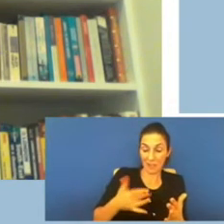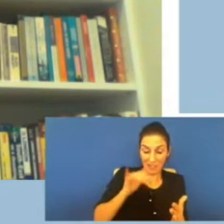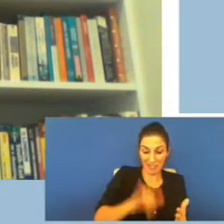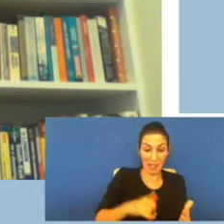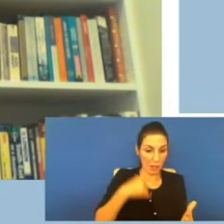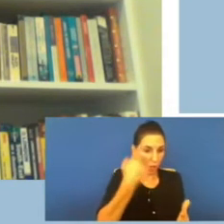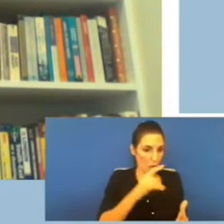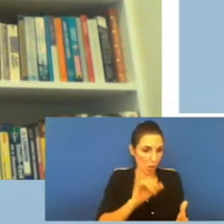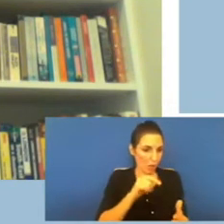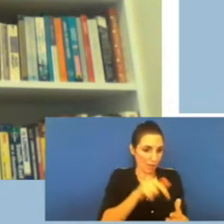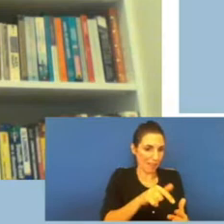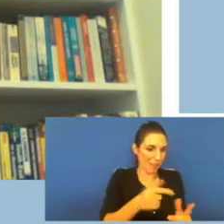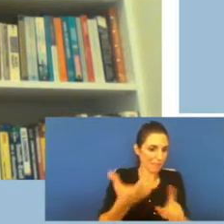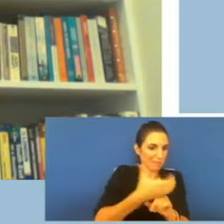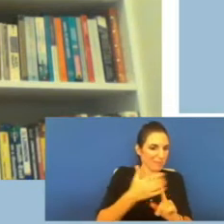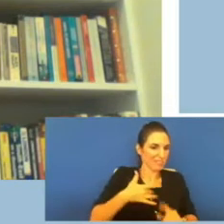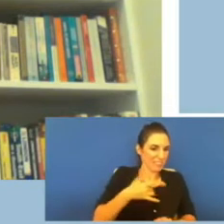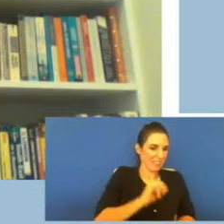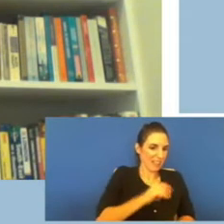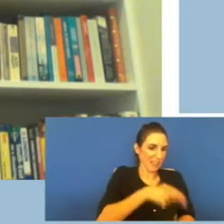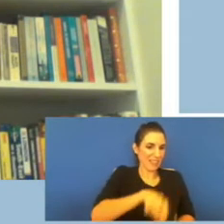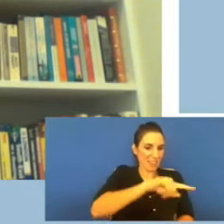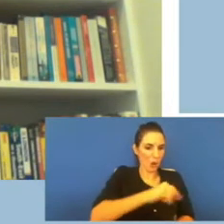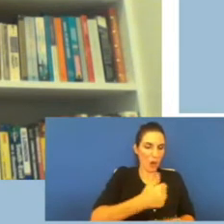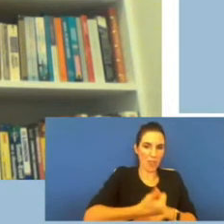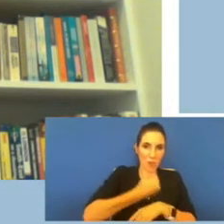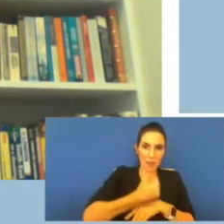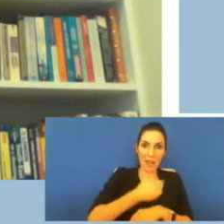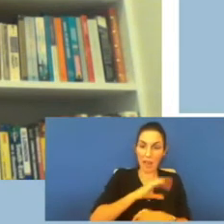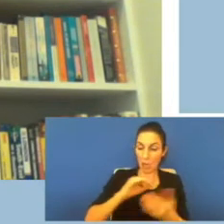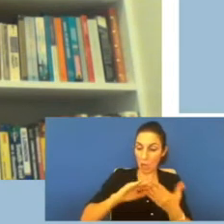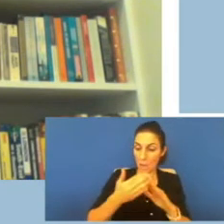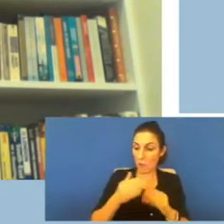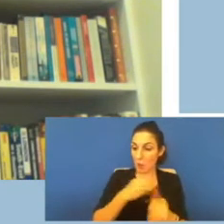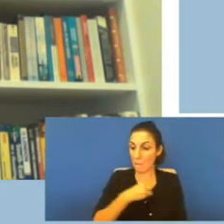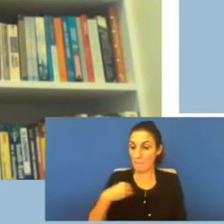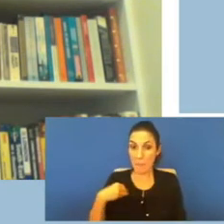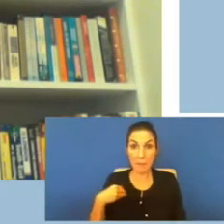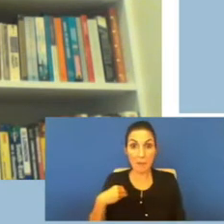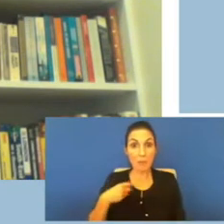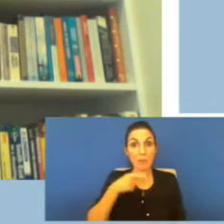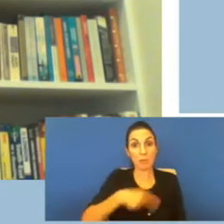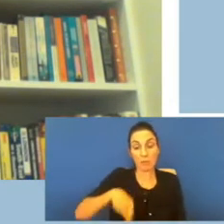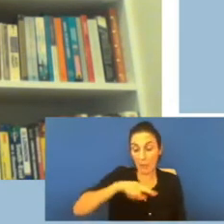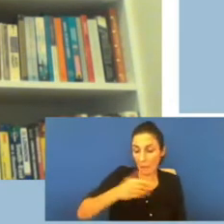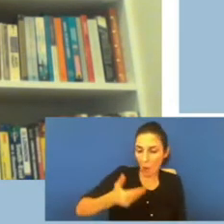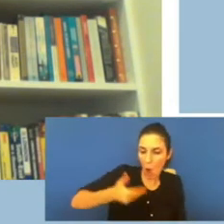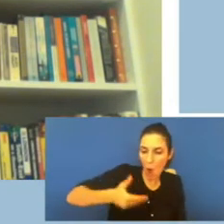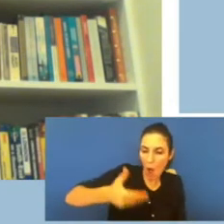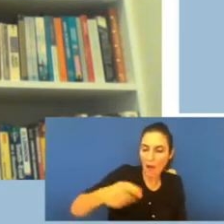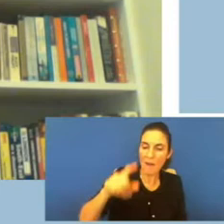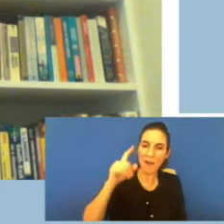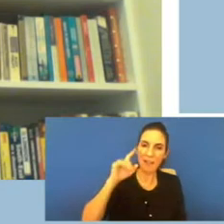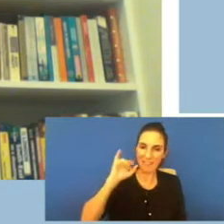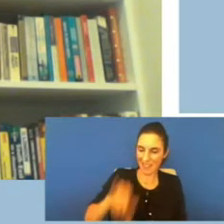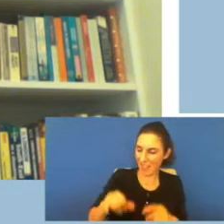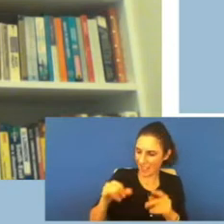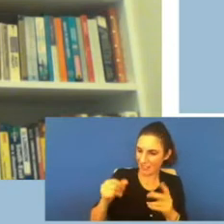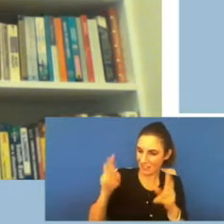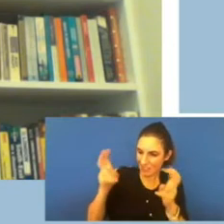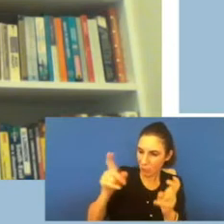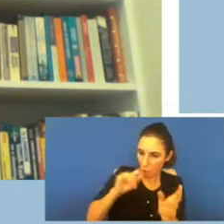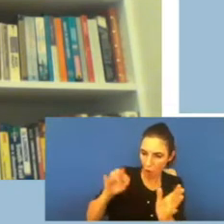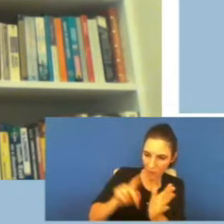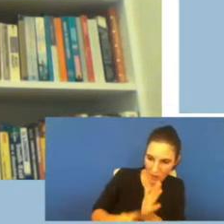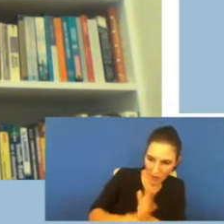environment where, community members were often the subjects of research, the objects of study, the recipients of